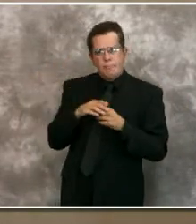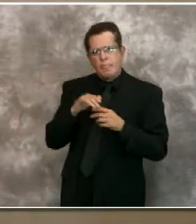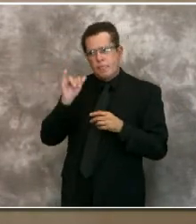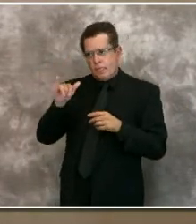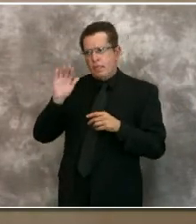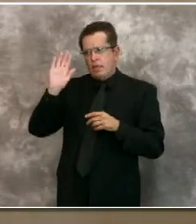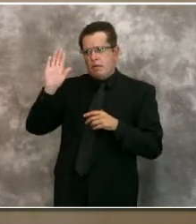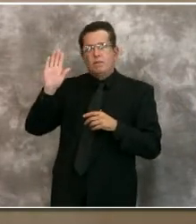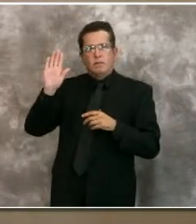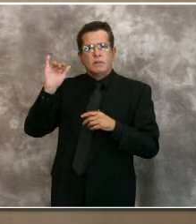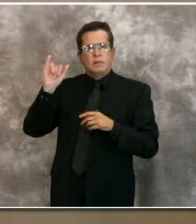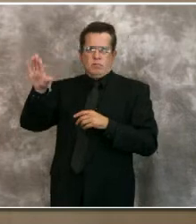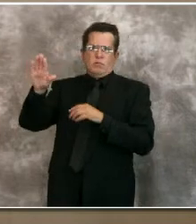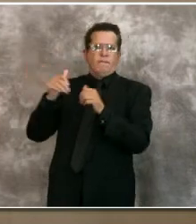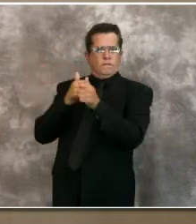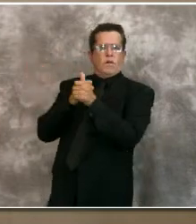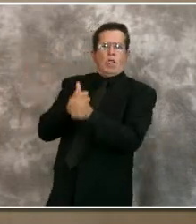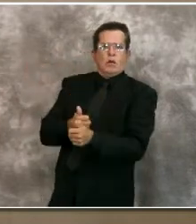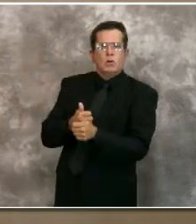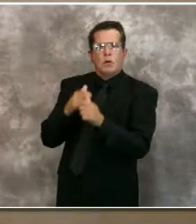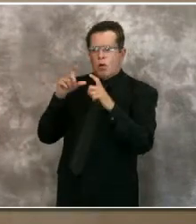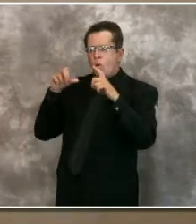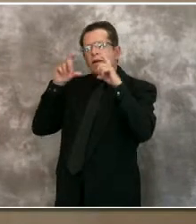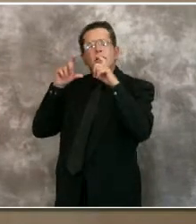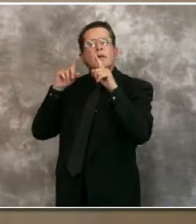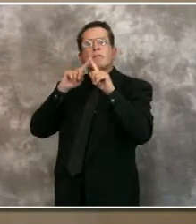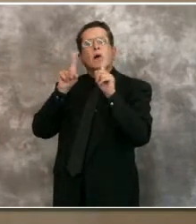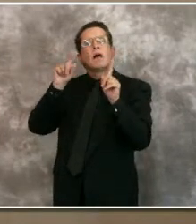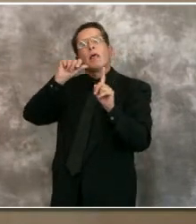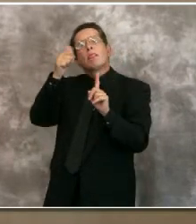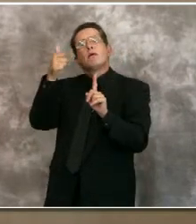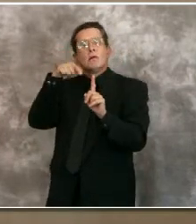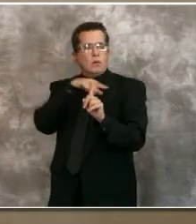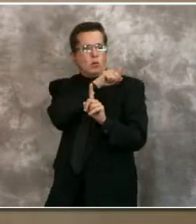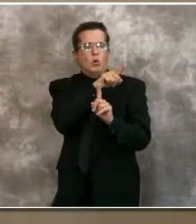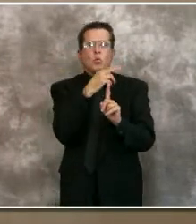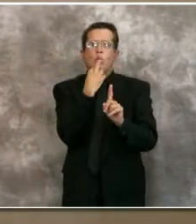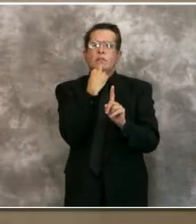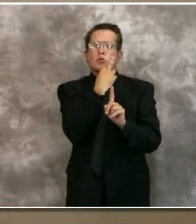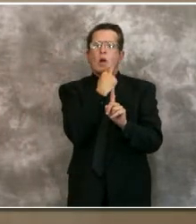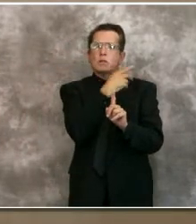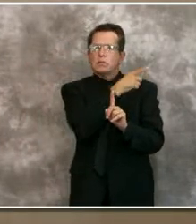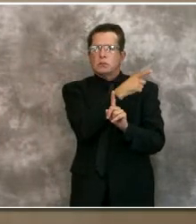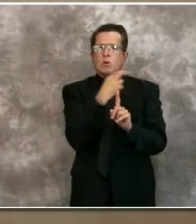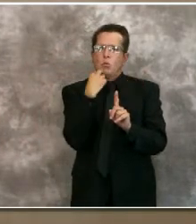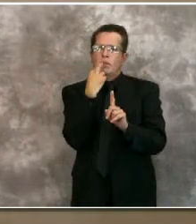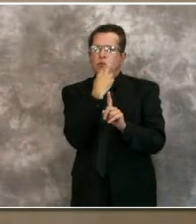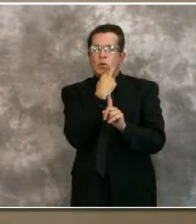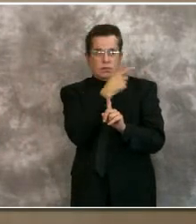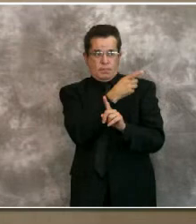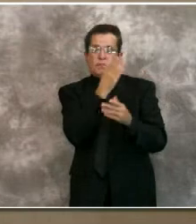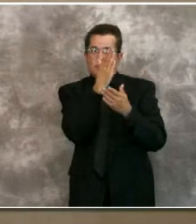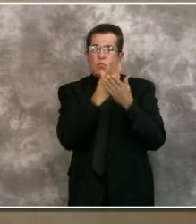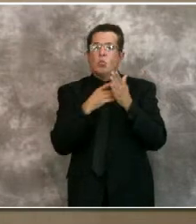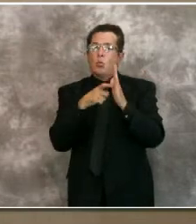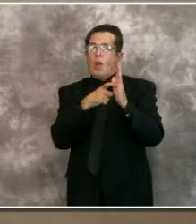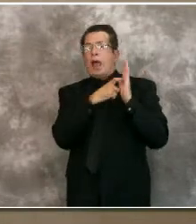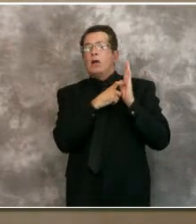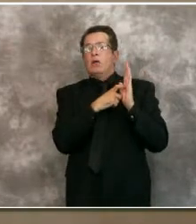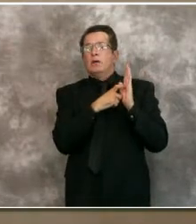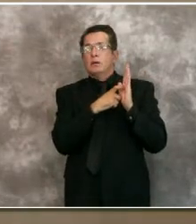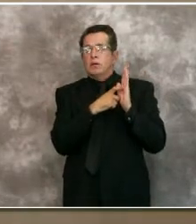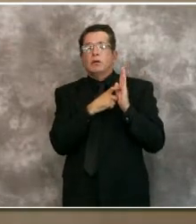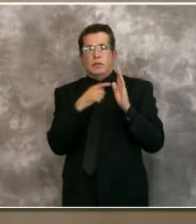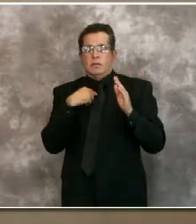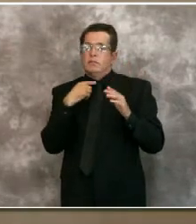that practice is adhered to. But going to restaurants, many restaurants will require, and we